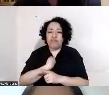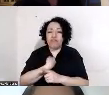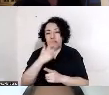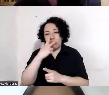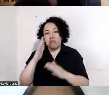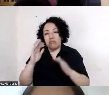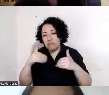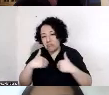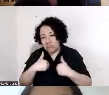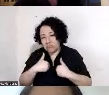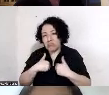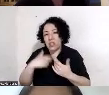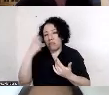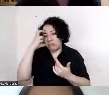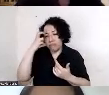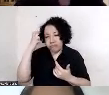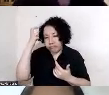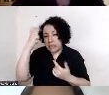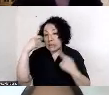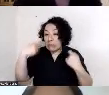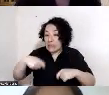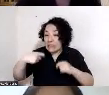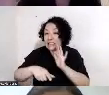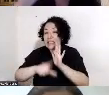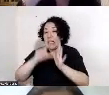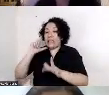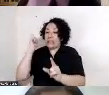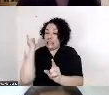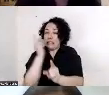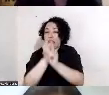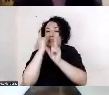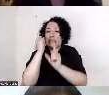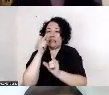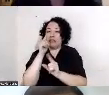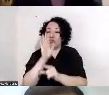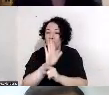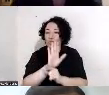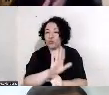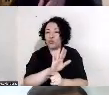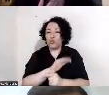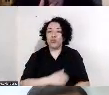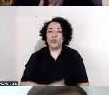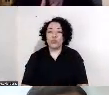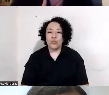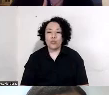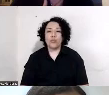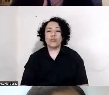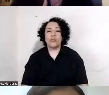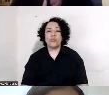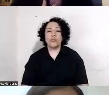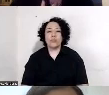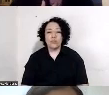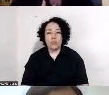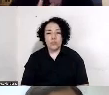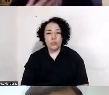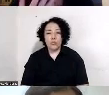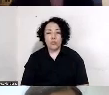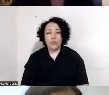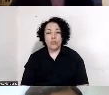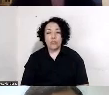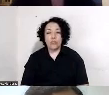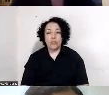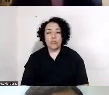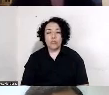bem sucedida, a importância de identificar esses alunos. It's probably because people like me and